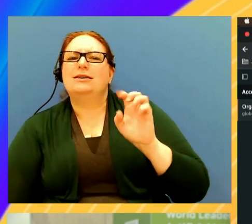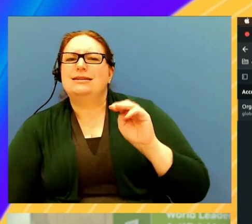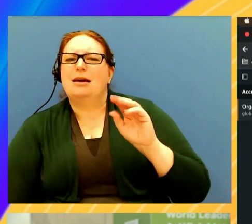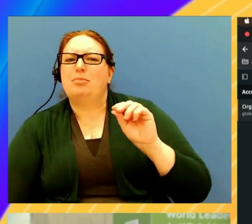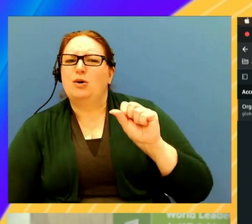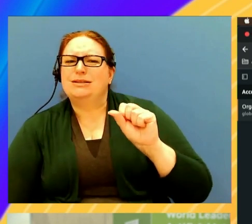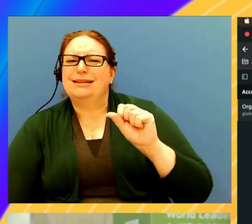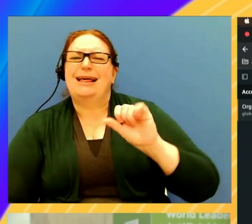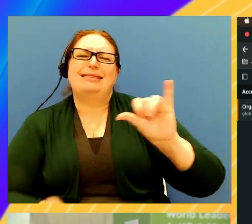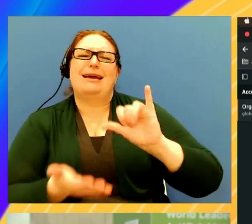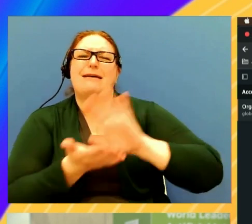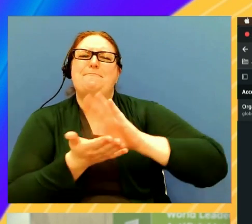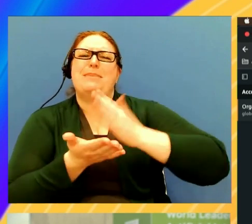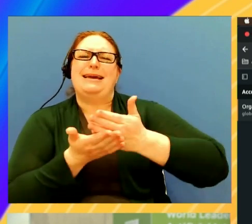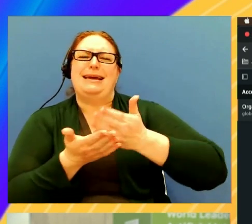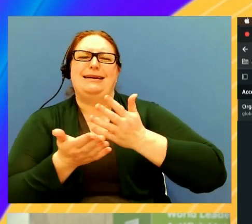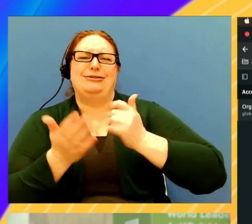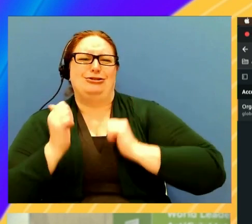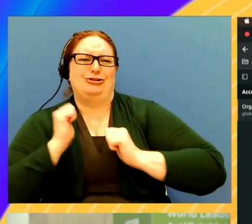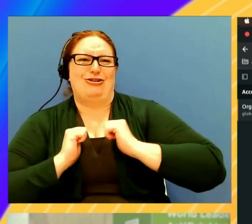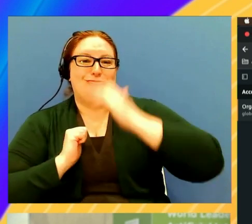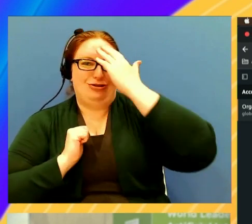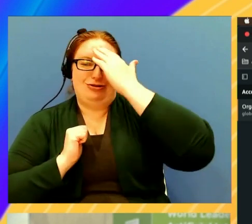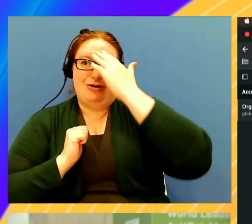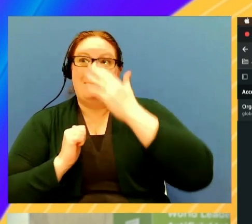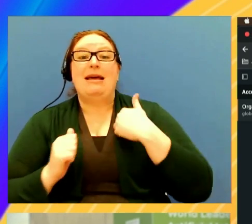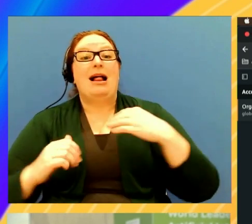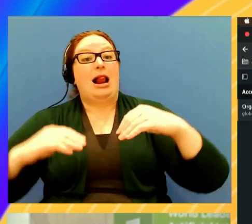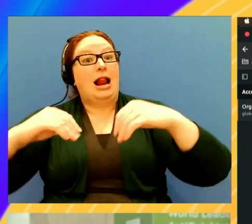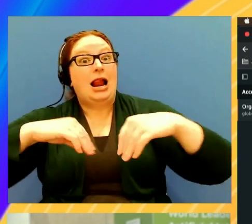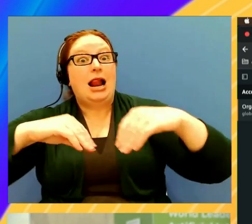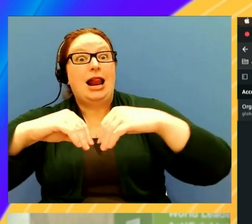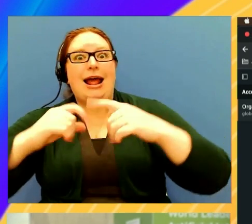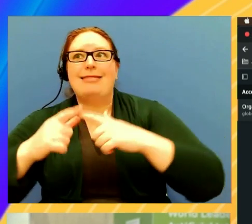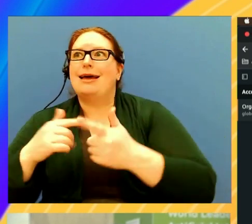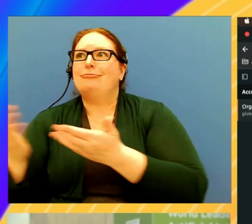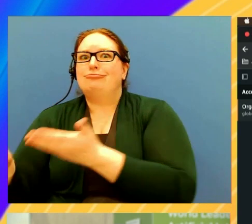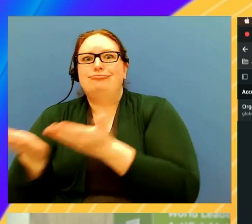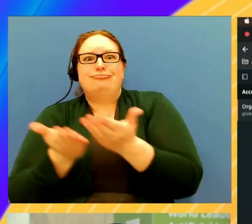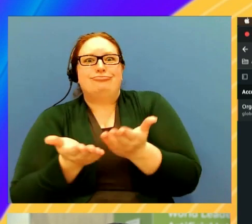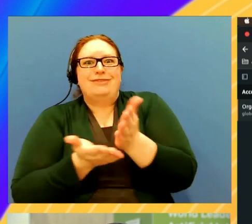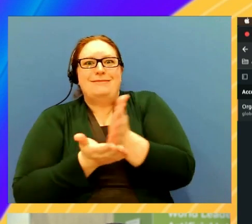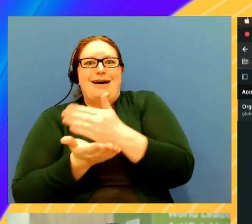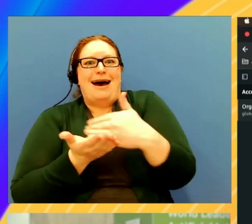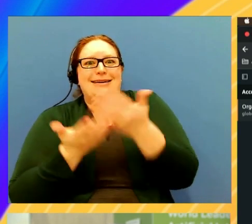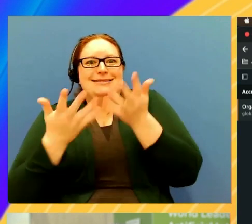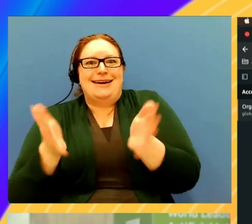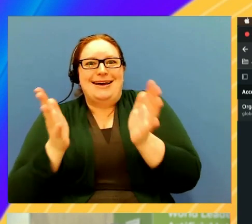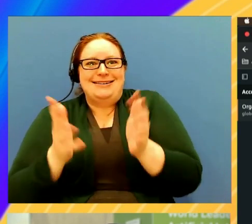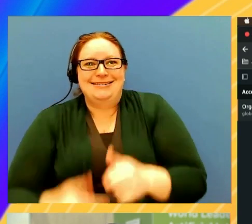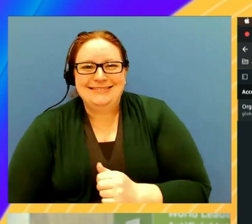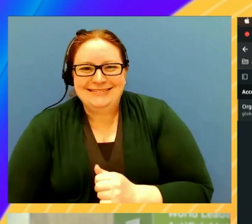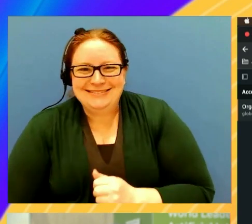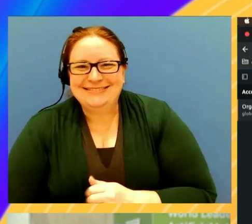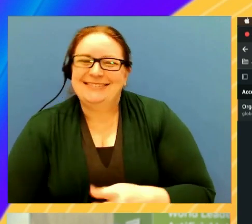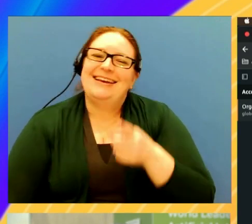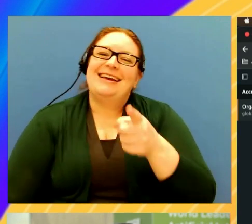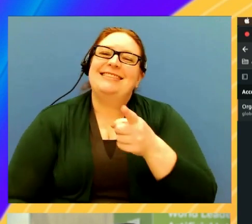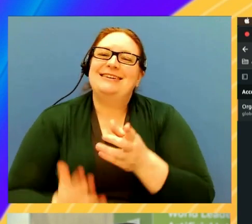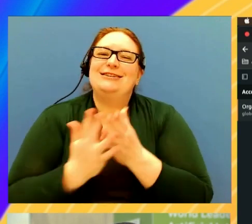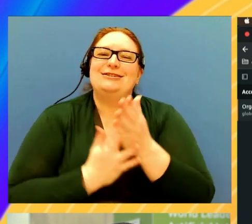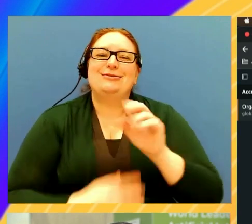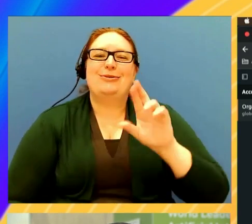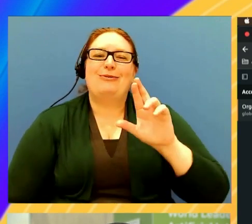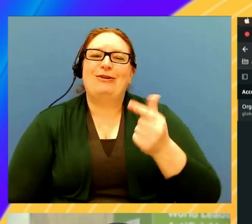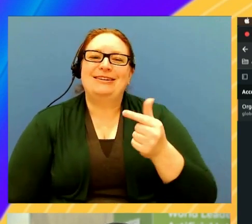done. So we're going to go ahead and create a new account here, which we're not going to use, but just to show you how easy it is. This is through the Organizations